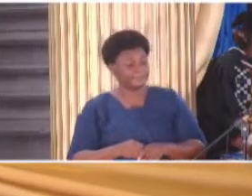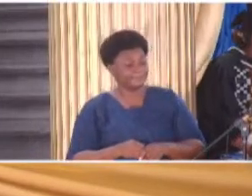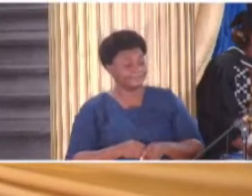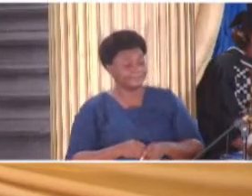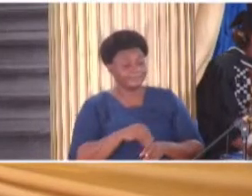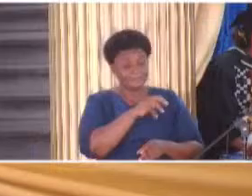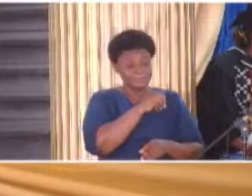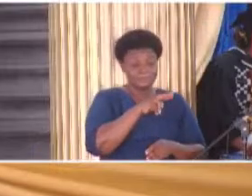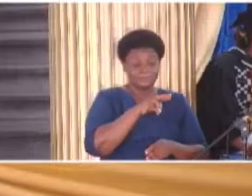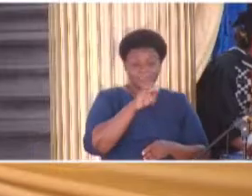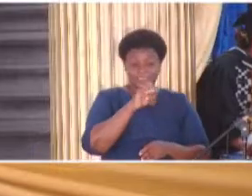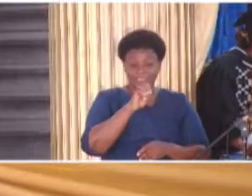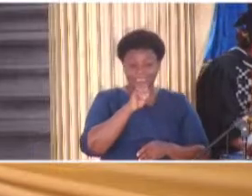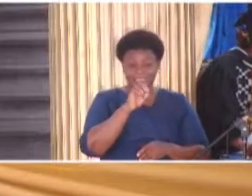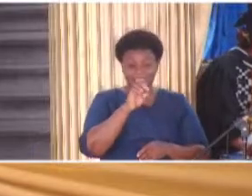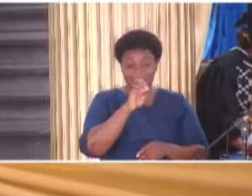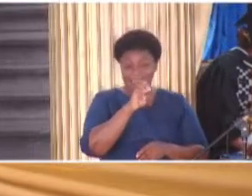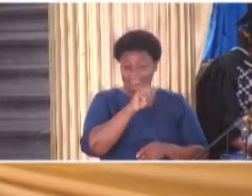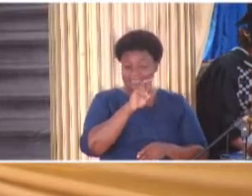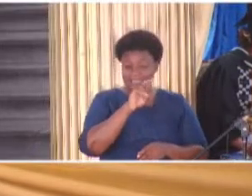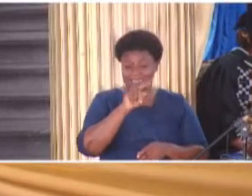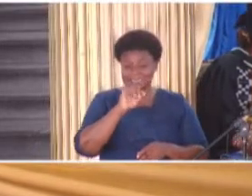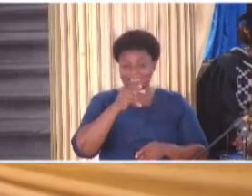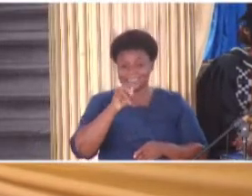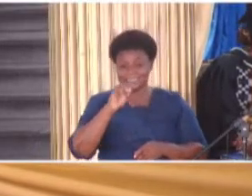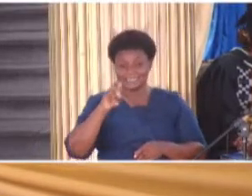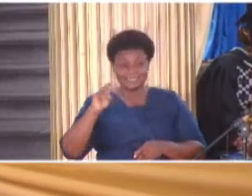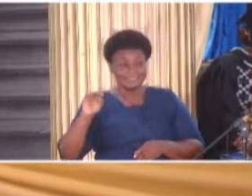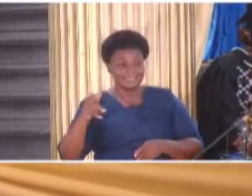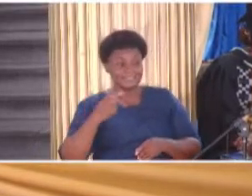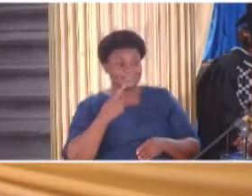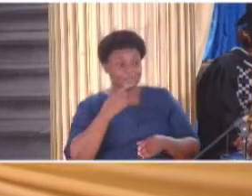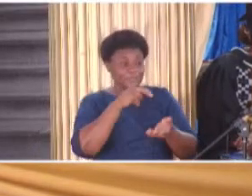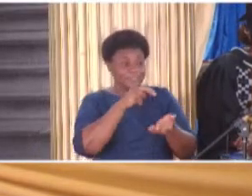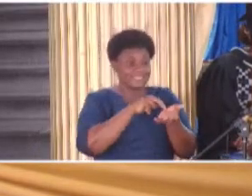Miss Ernestina Banga, affectionately called Miss Inez,